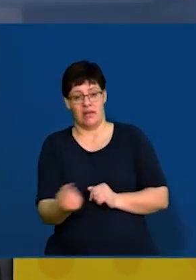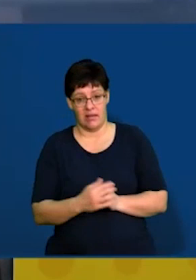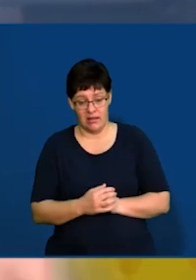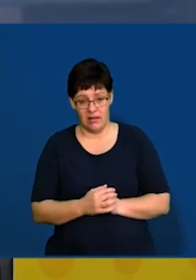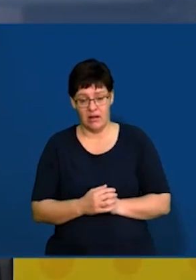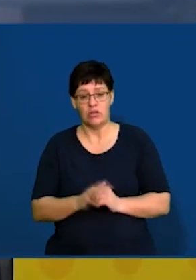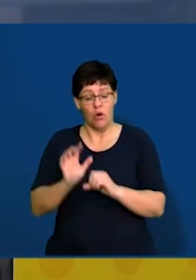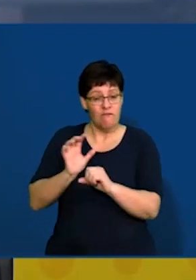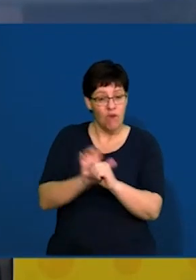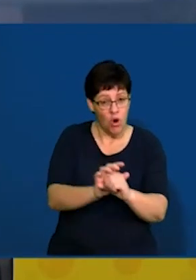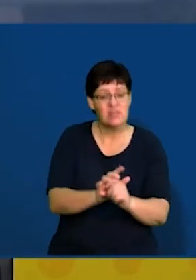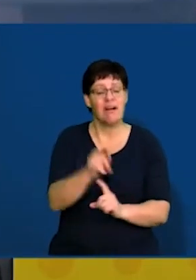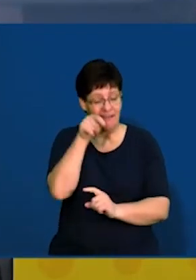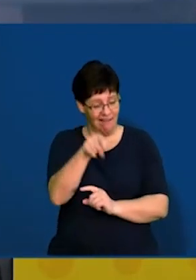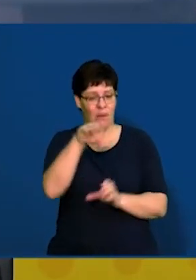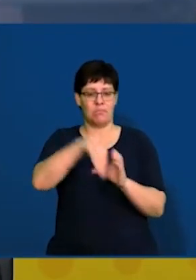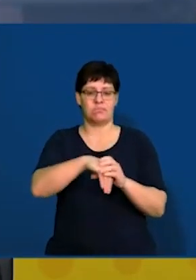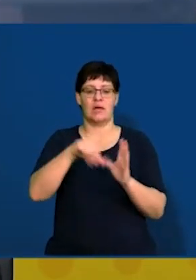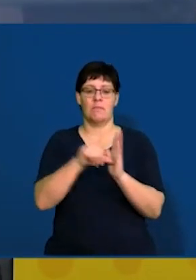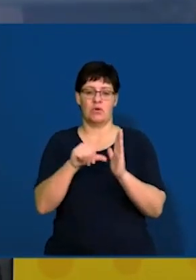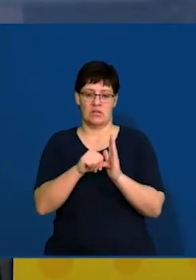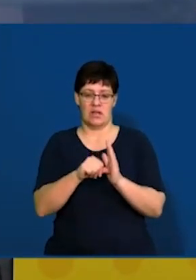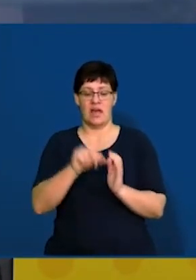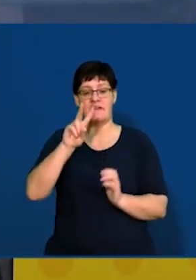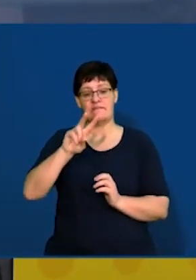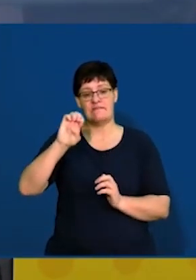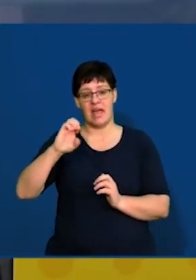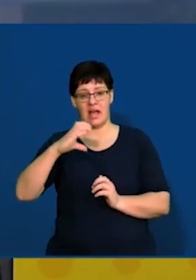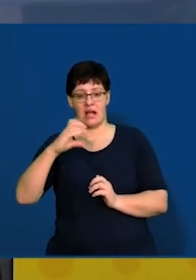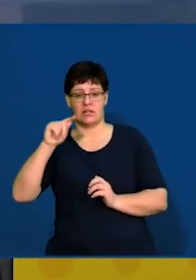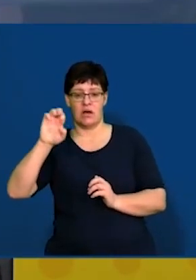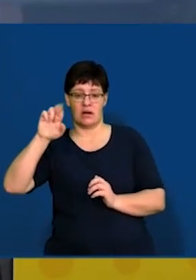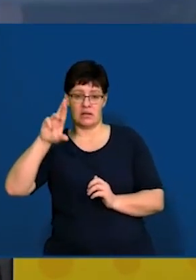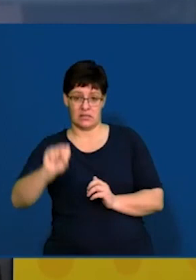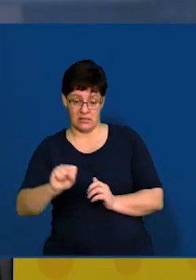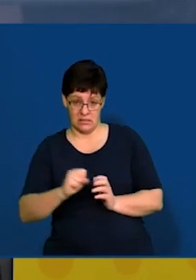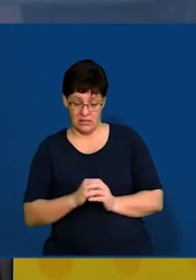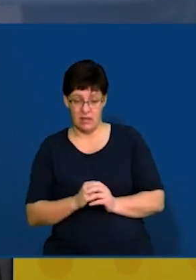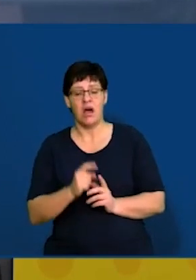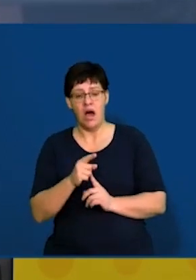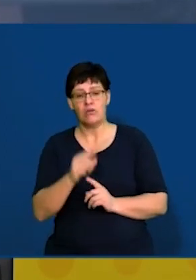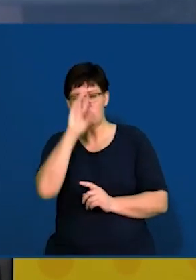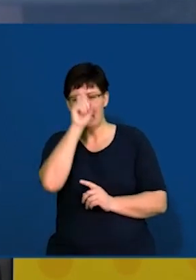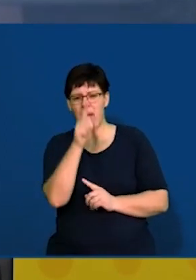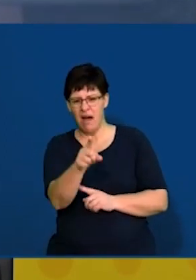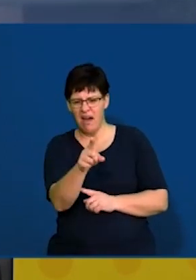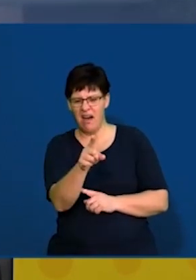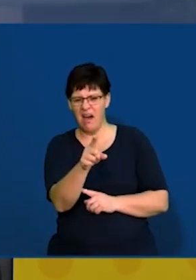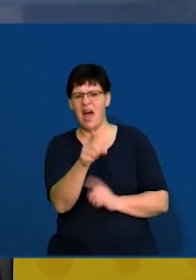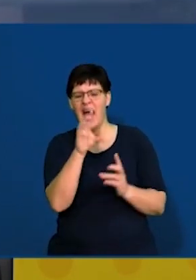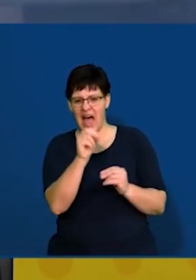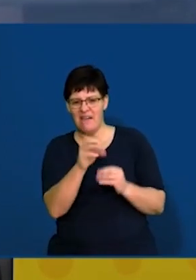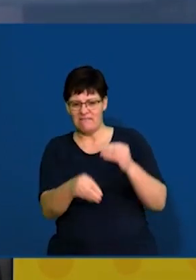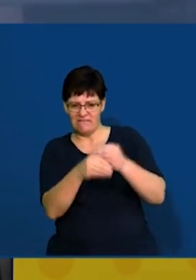are essentially vectors. So what's so important about vectors, as we would recall it from our grade 10, is that vectors have got a component